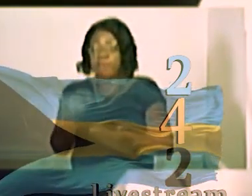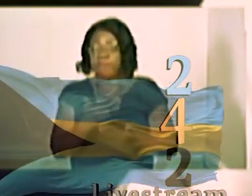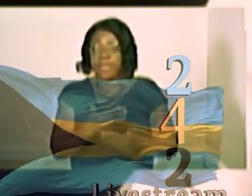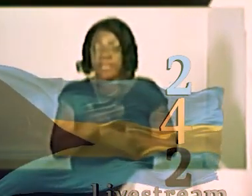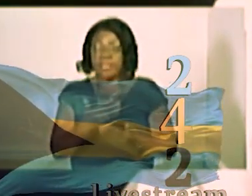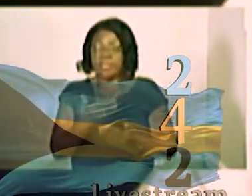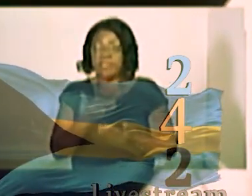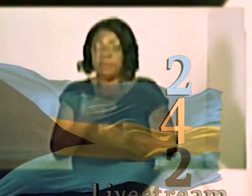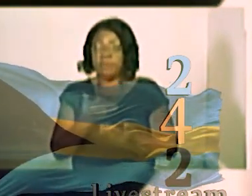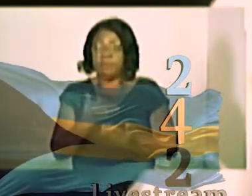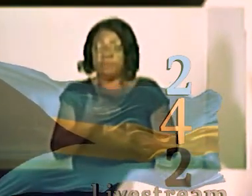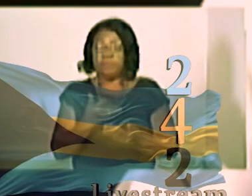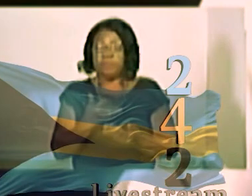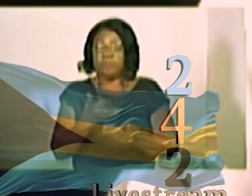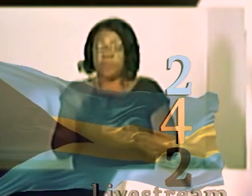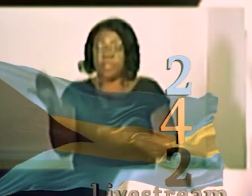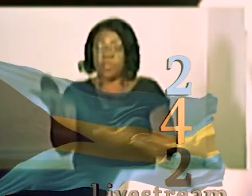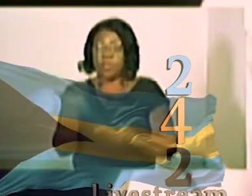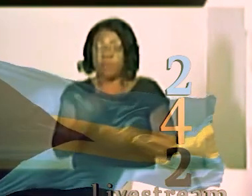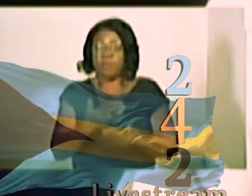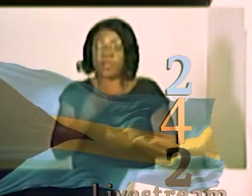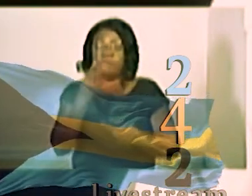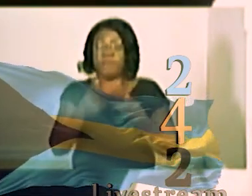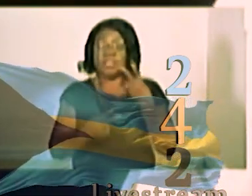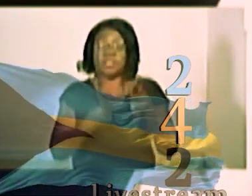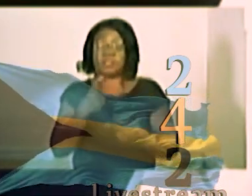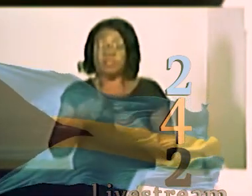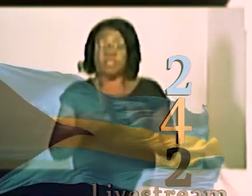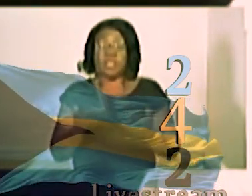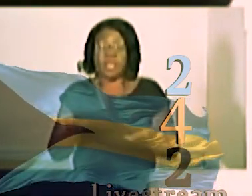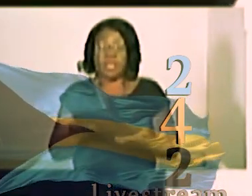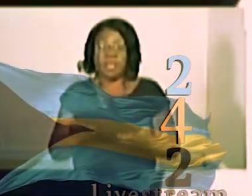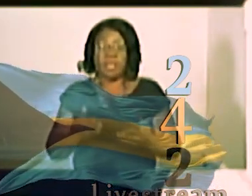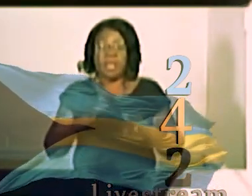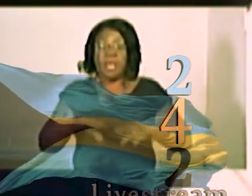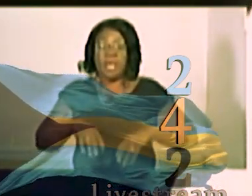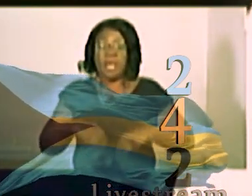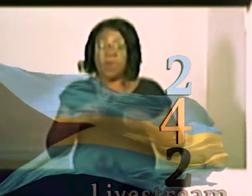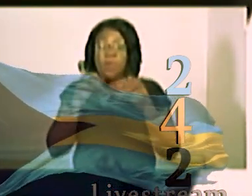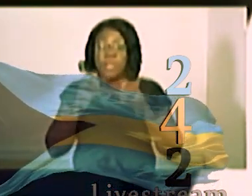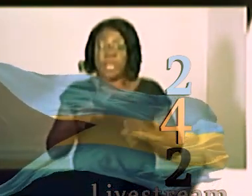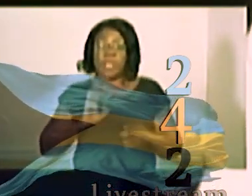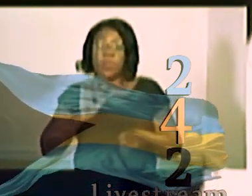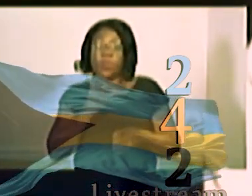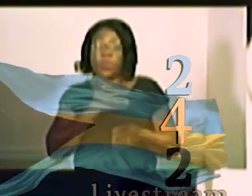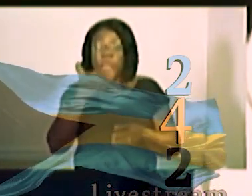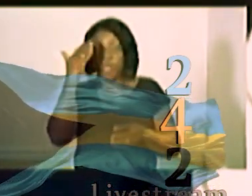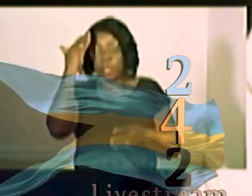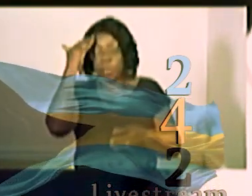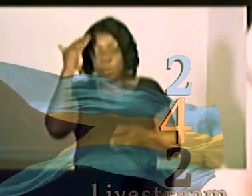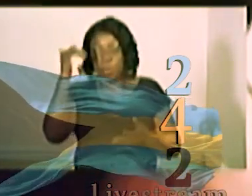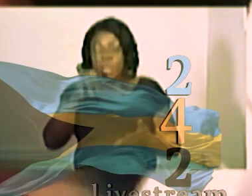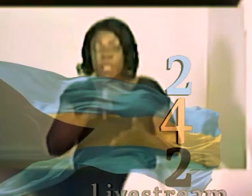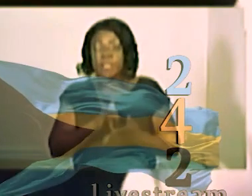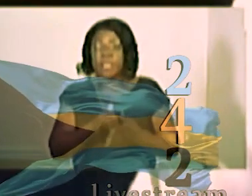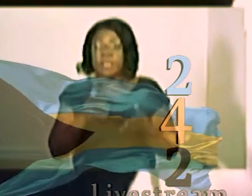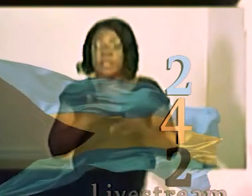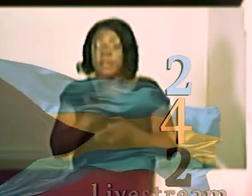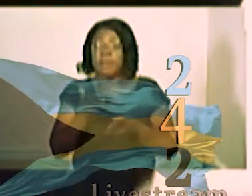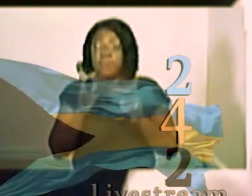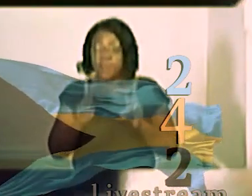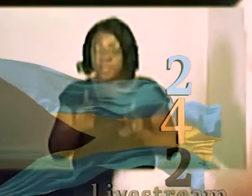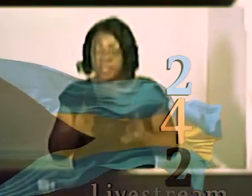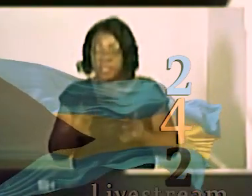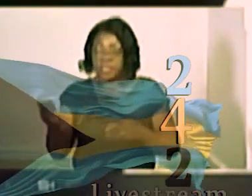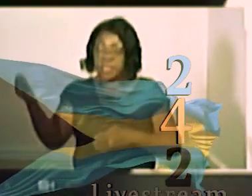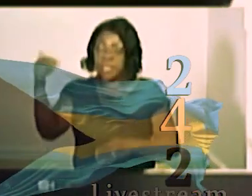to Bahamians, particularly those who will be working on the front lines of tourism, how do you justify to them what's going to